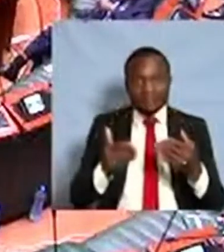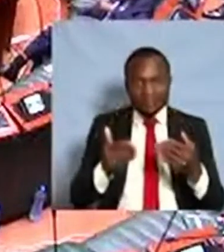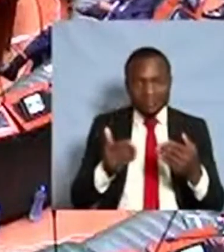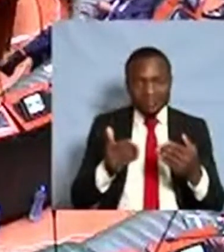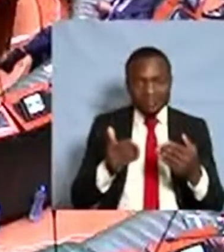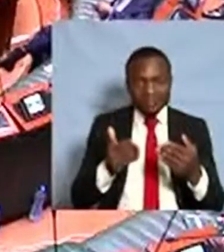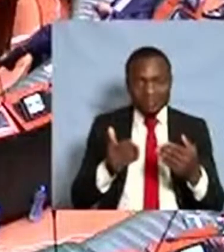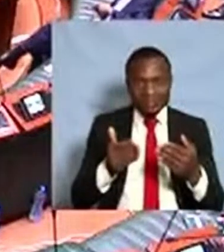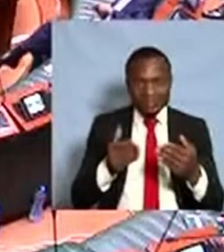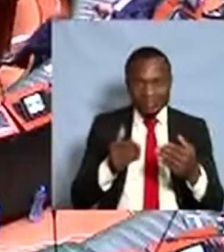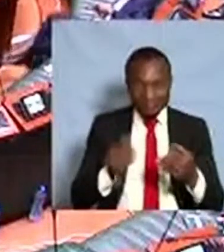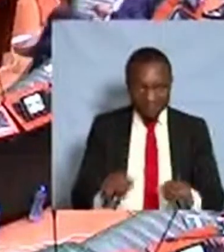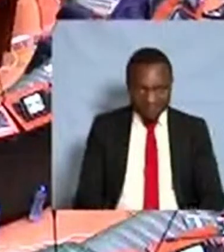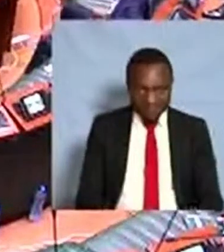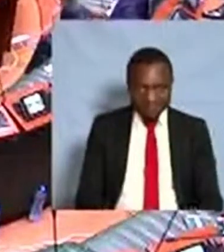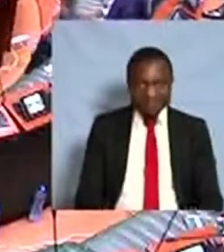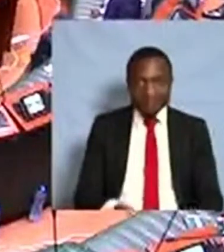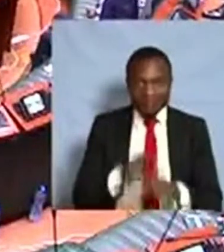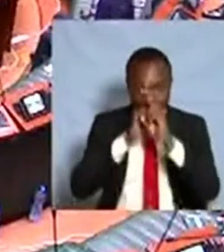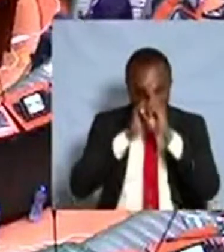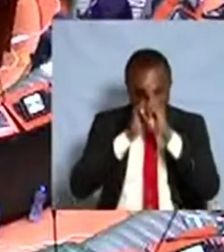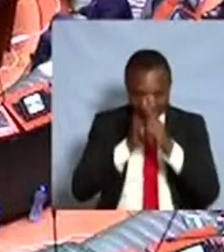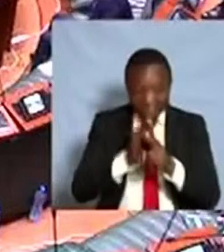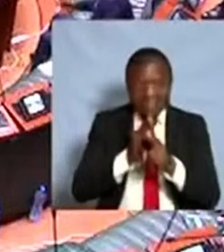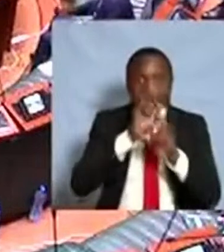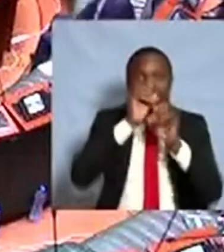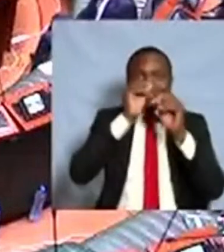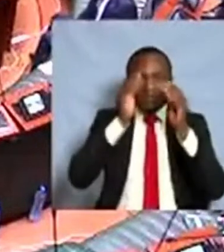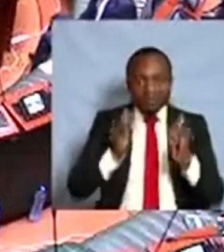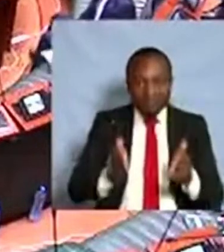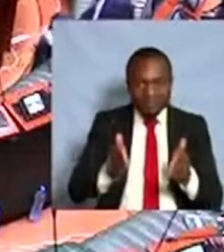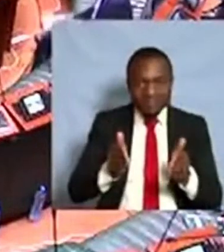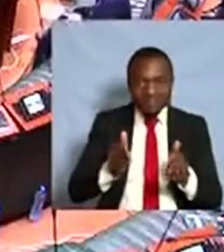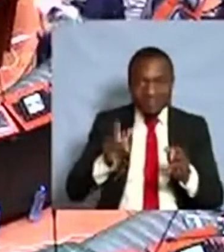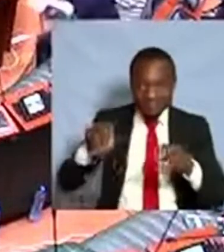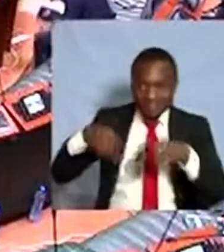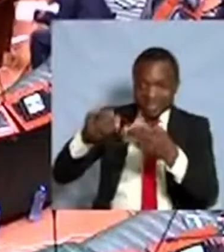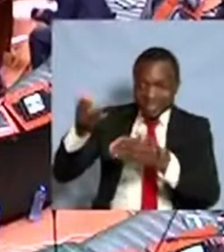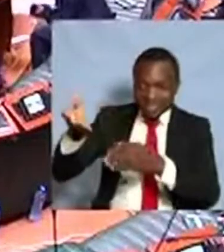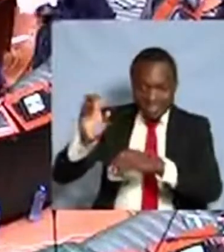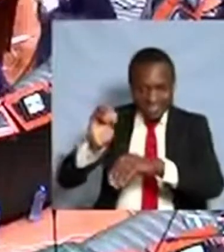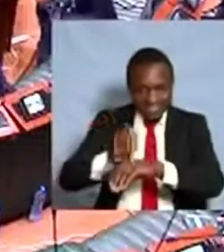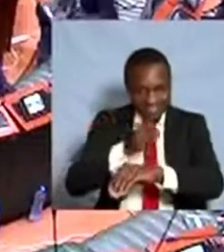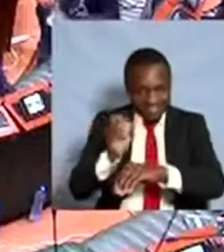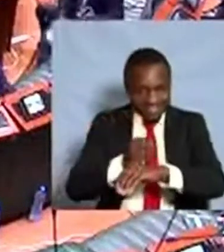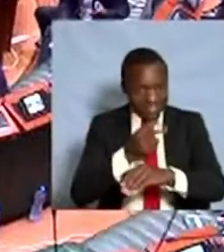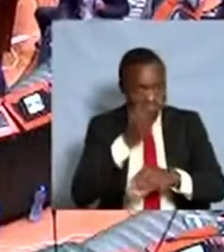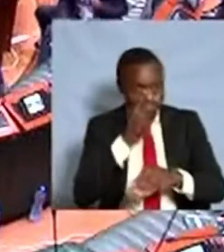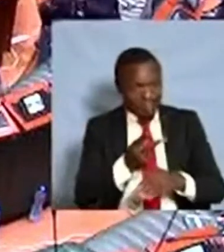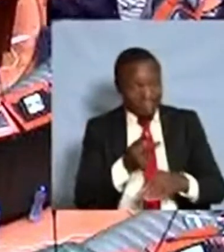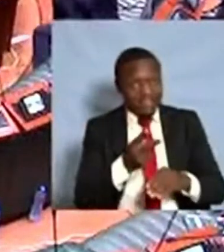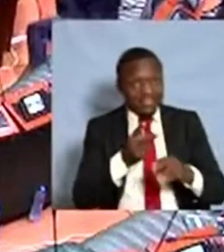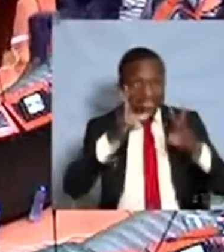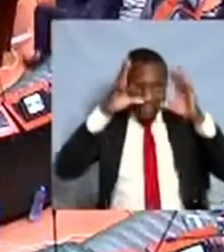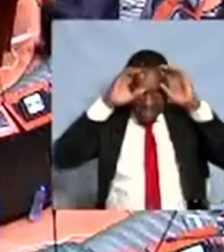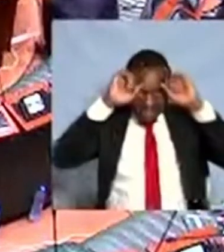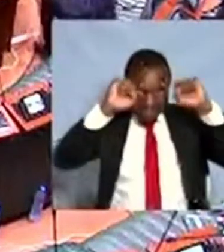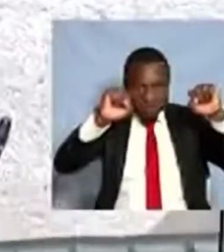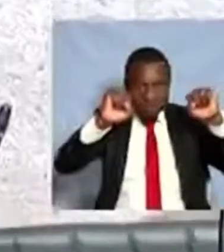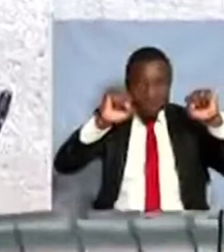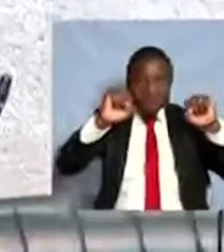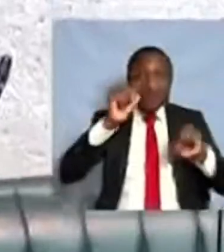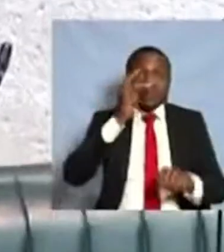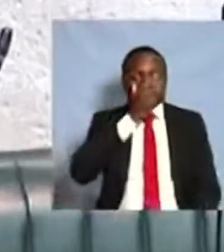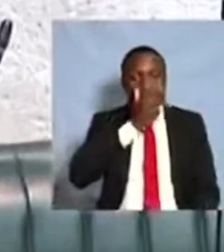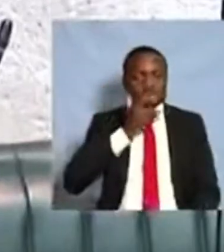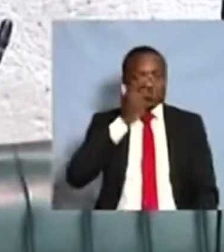Thank you so very much, Mr. Speaker, for giving me this opportunity to look at the presidential speech, which